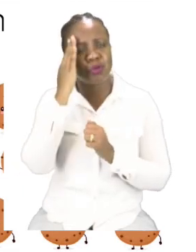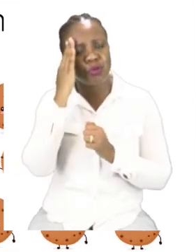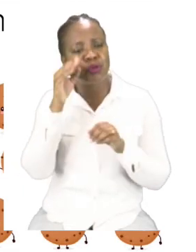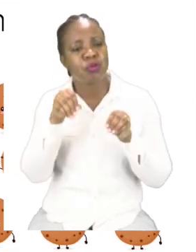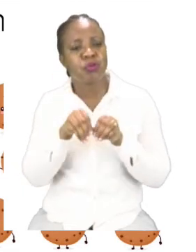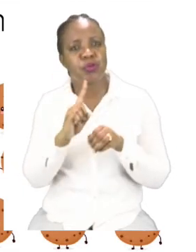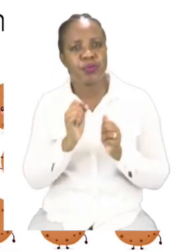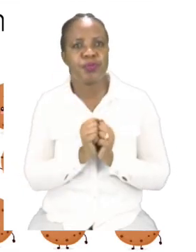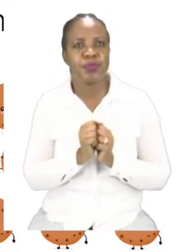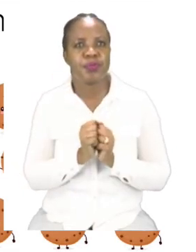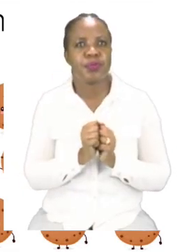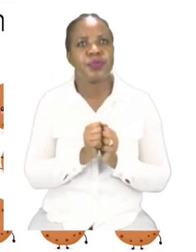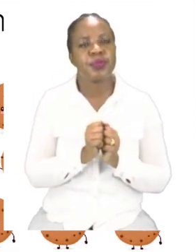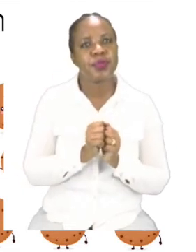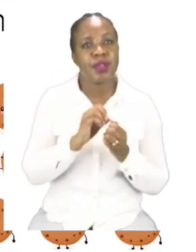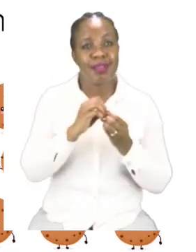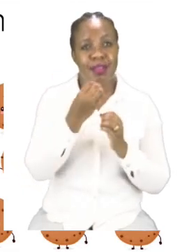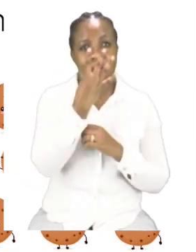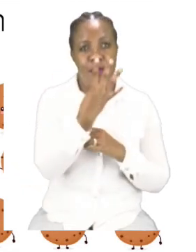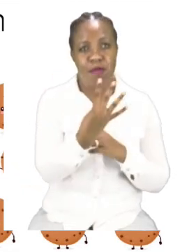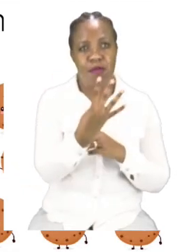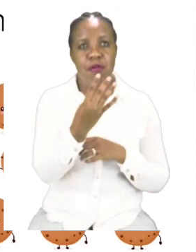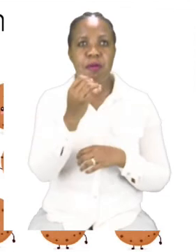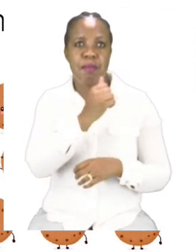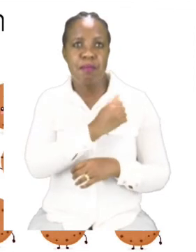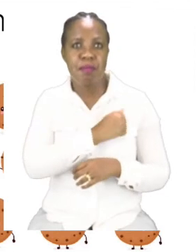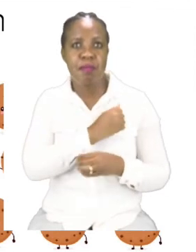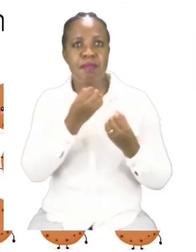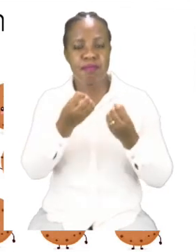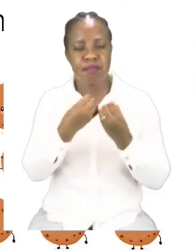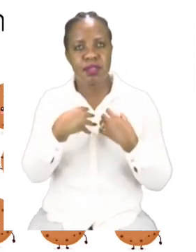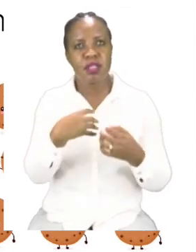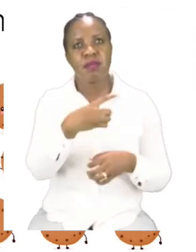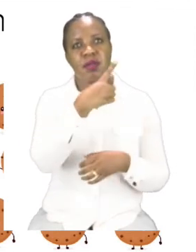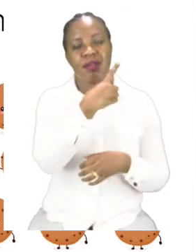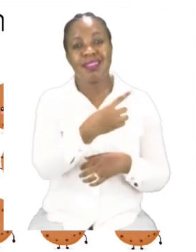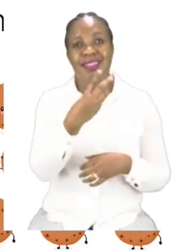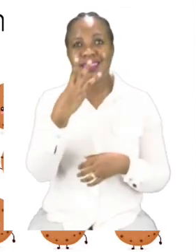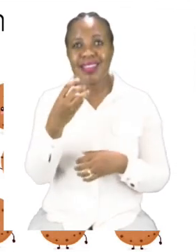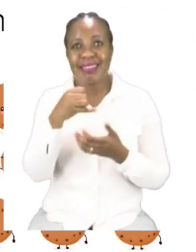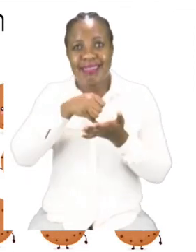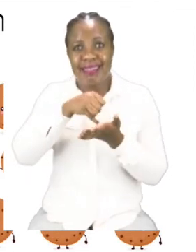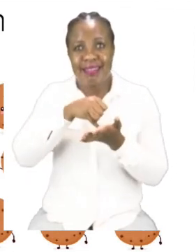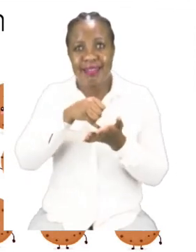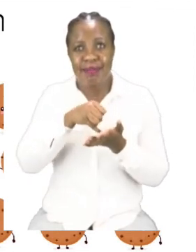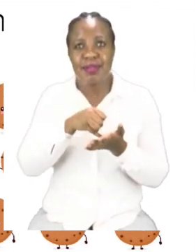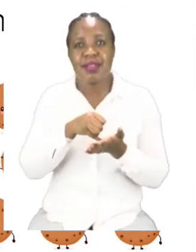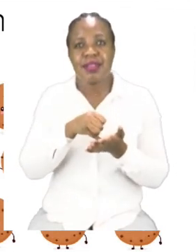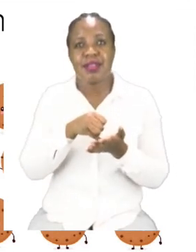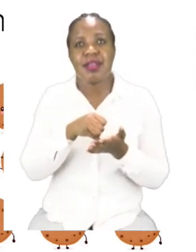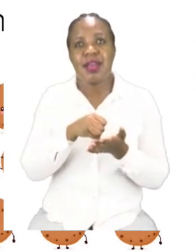Mom gives me 13 biscuits. I give grandmother